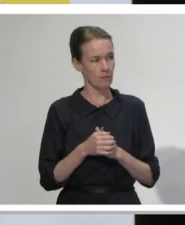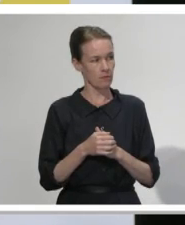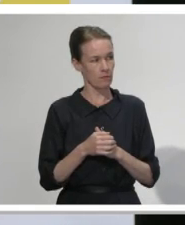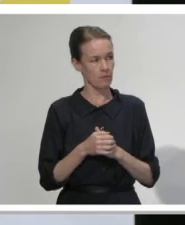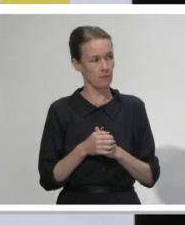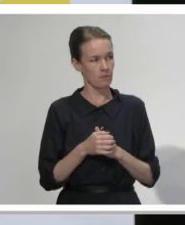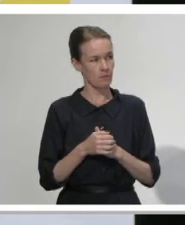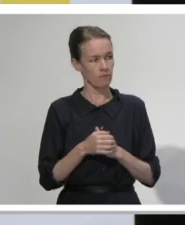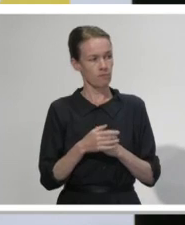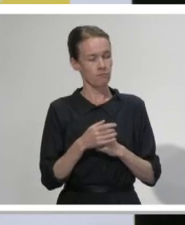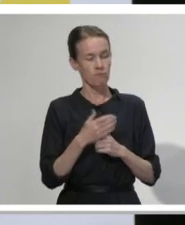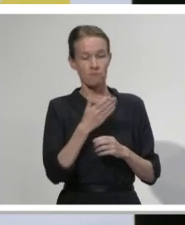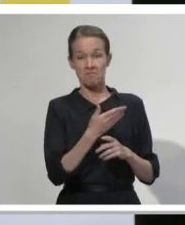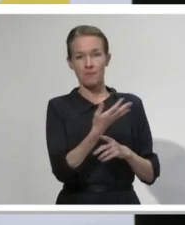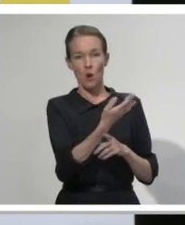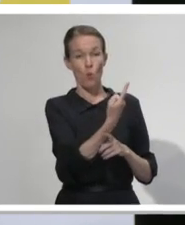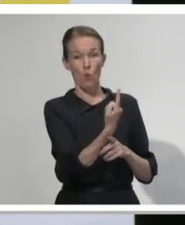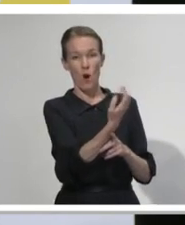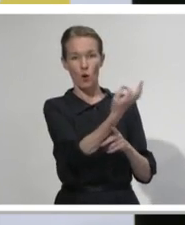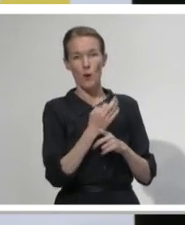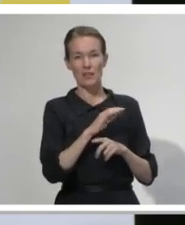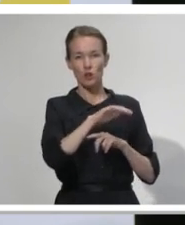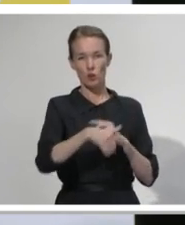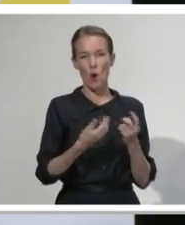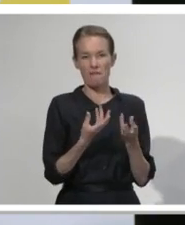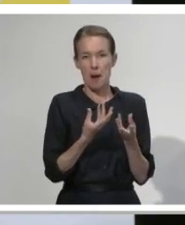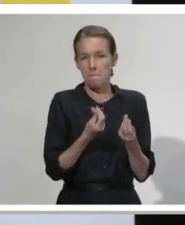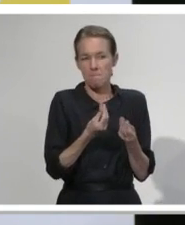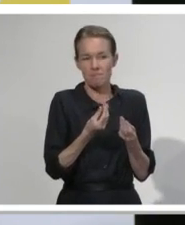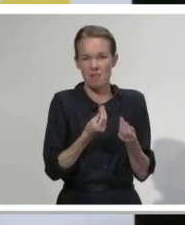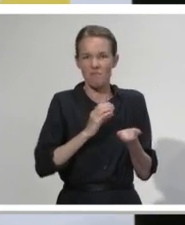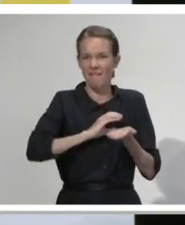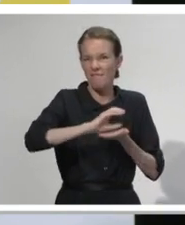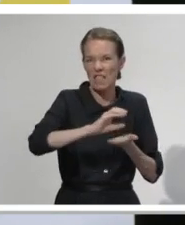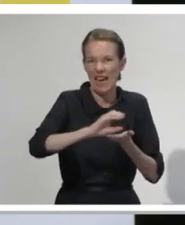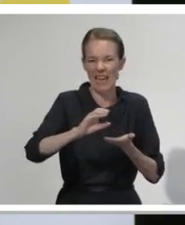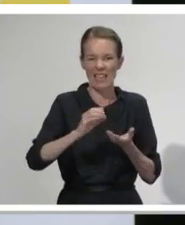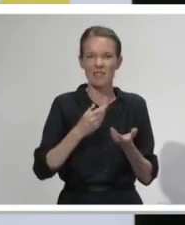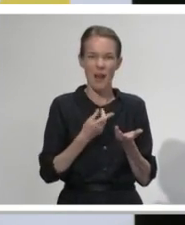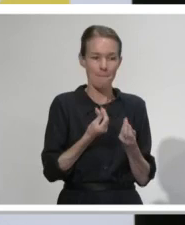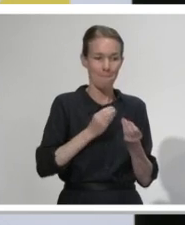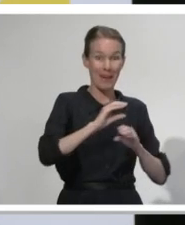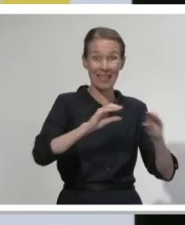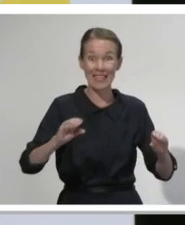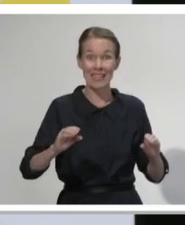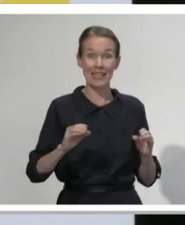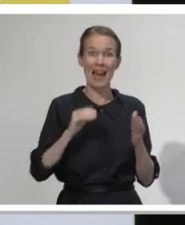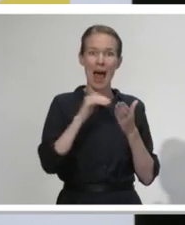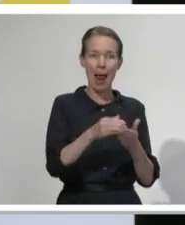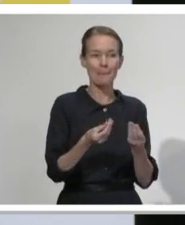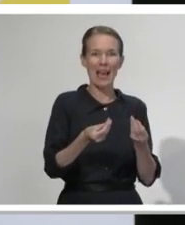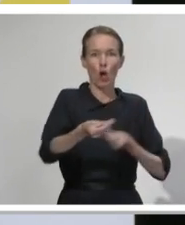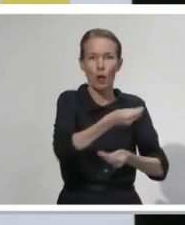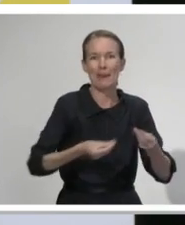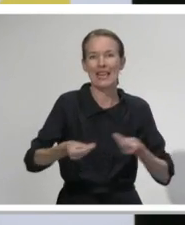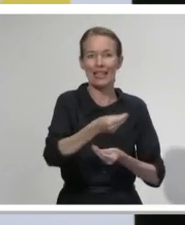table? I've said before that the really important thing when it comes to stimulus in the economy is getting the timing of that right.